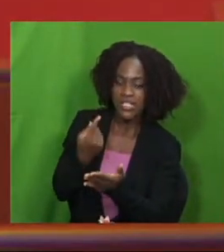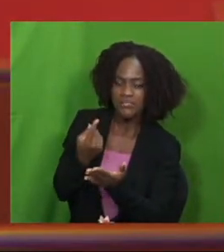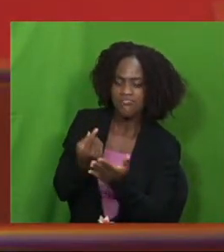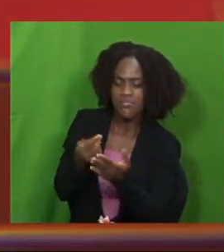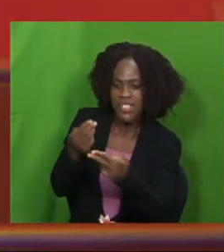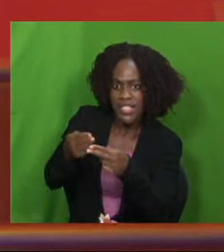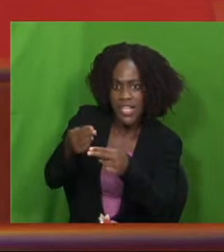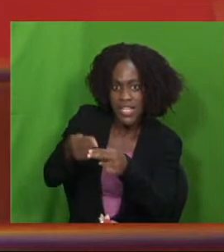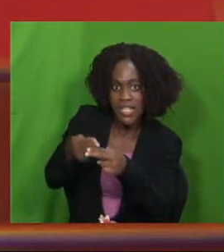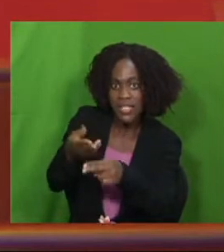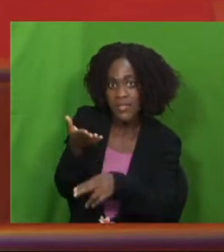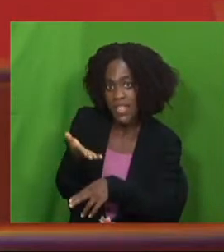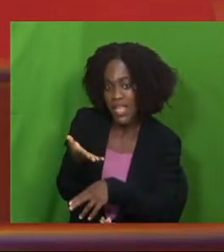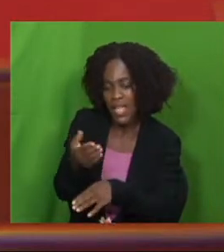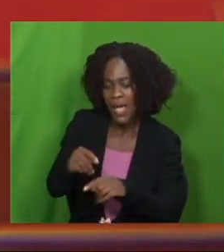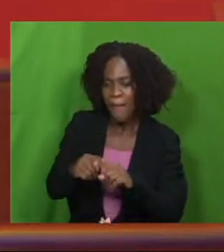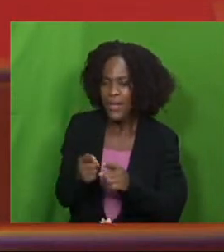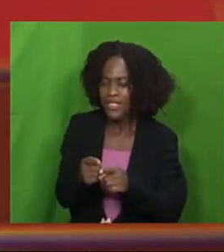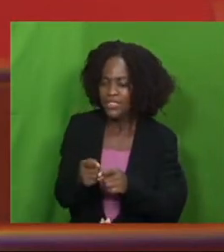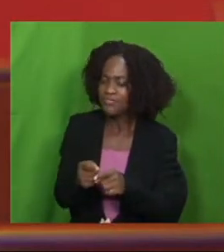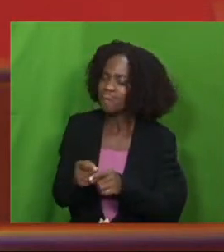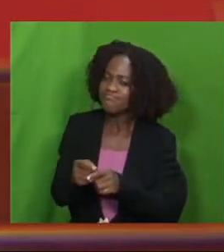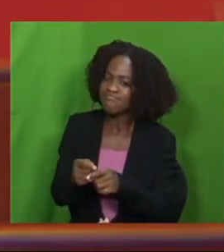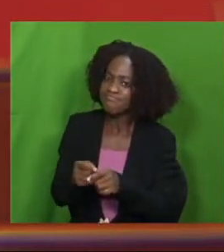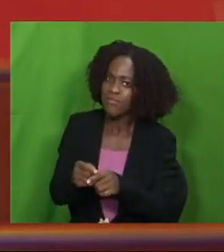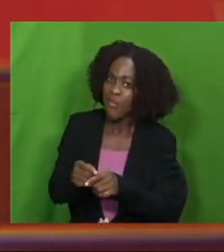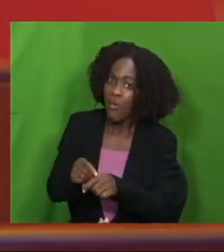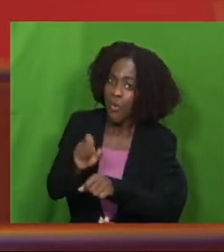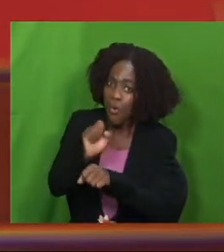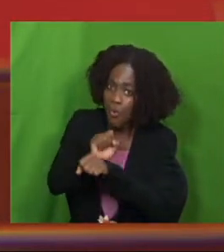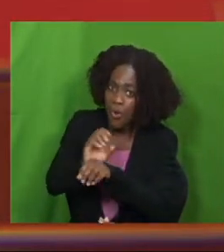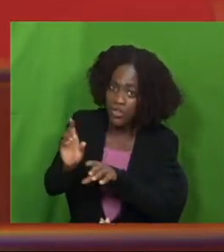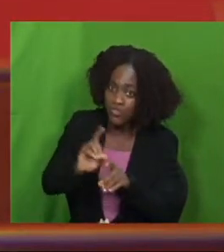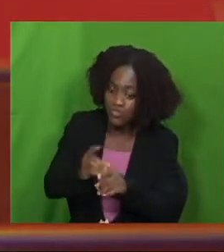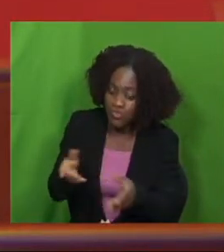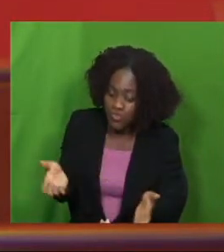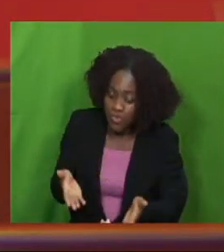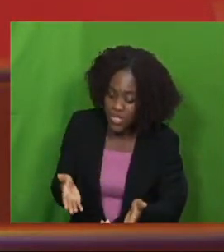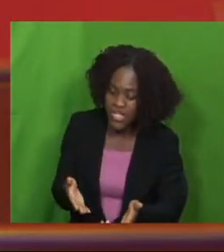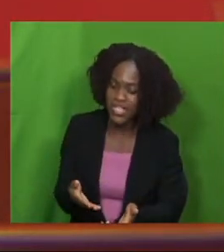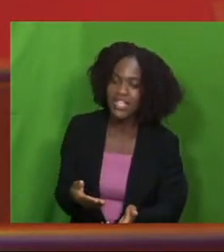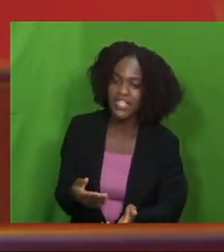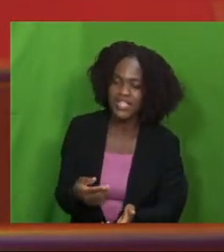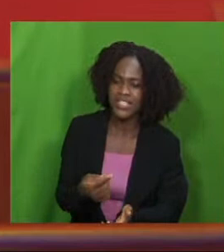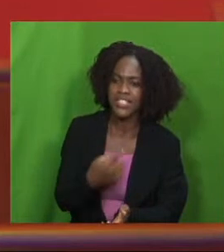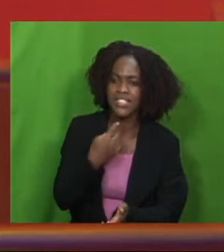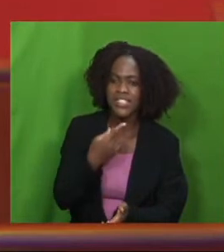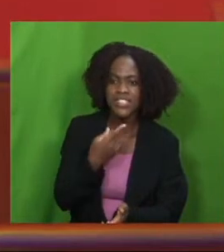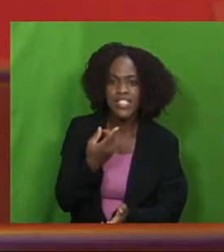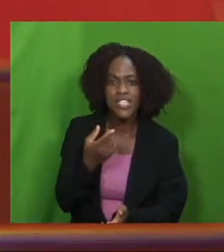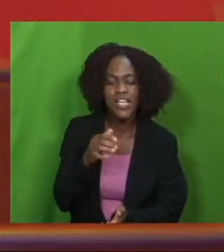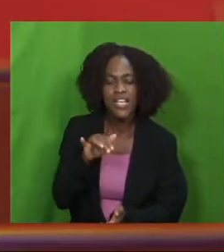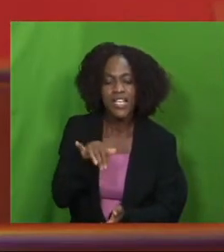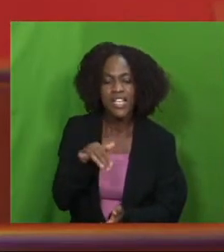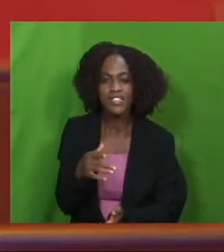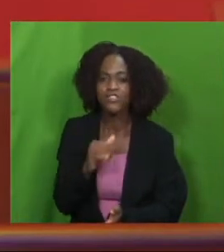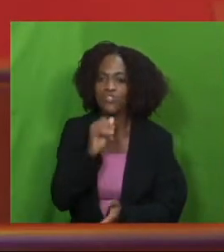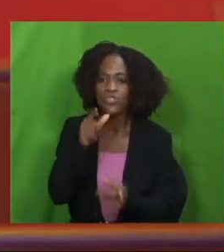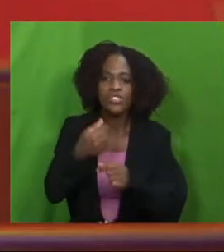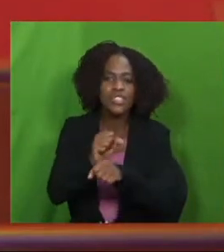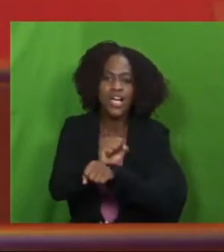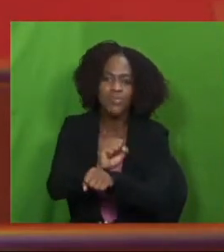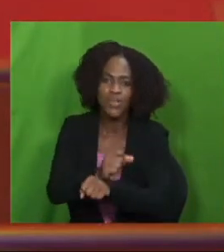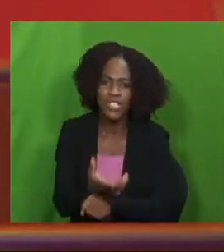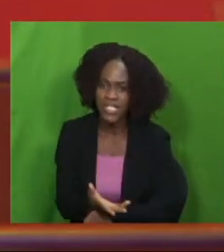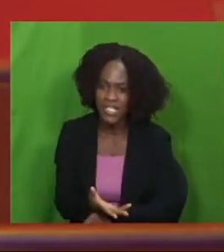But the votes and proceedings which are captured, the attendance of the member at the committee meeting,